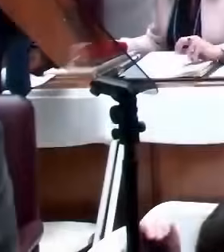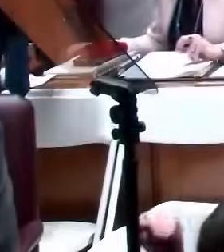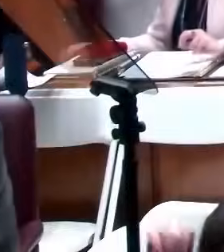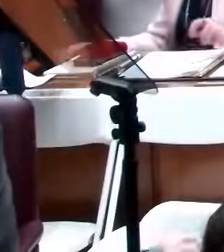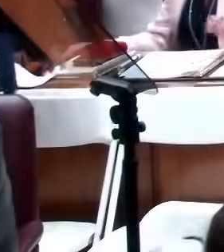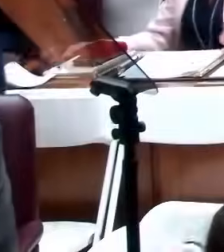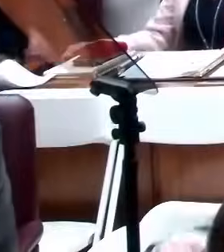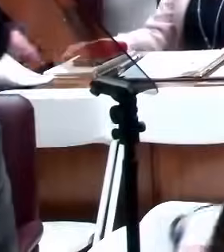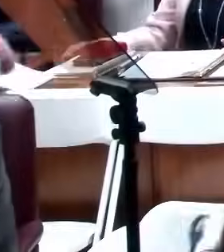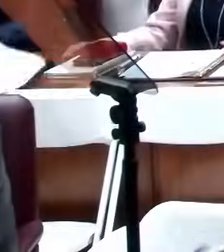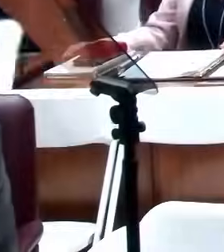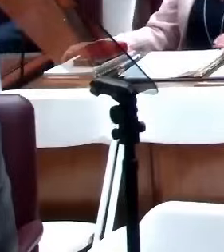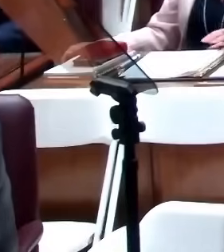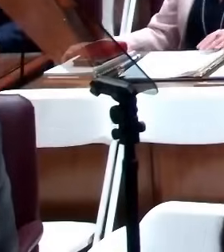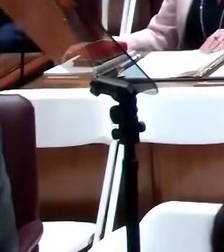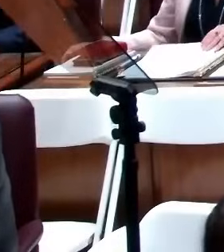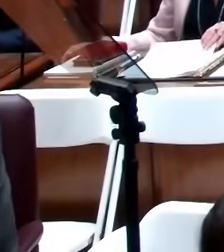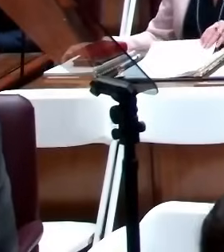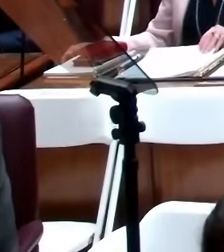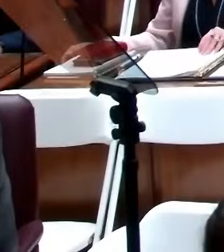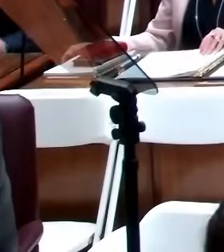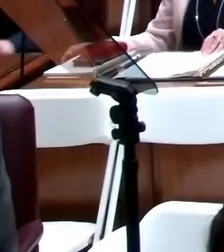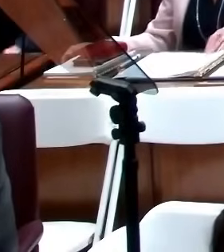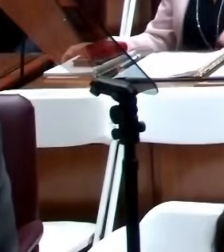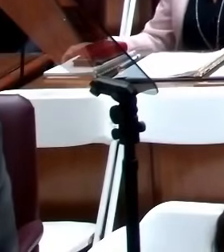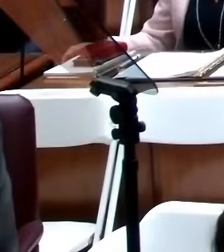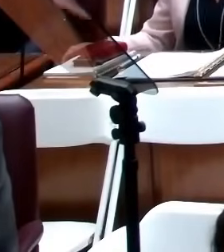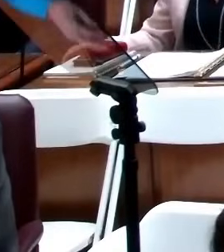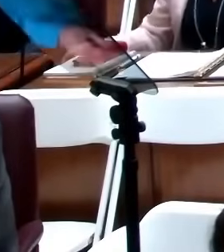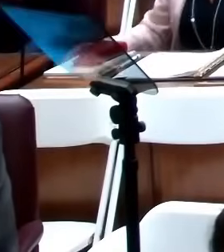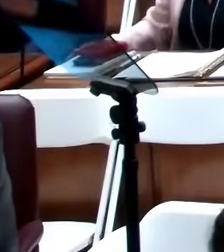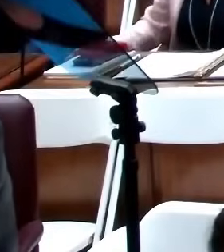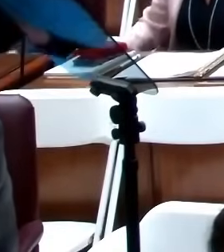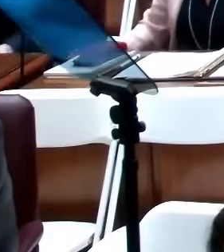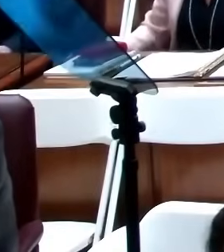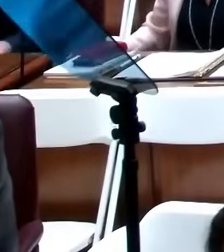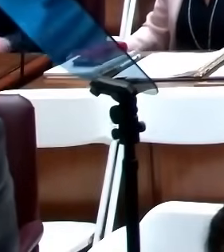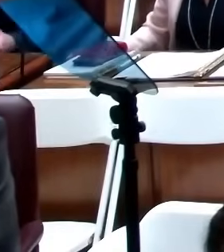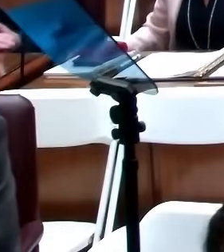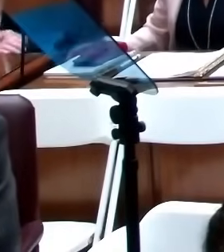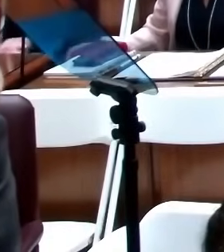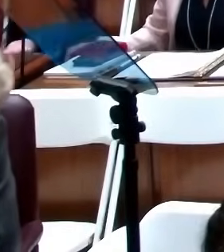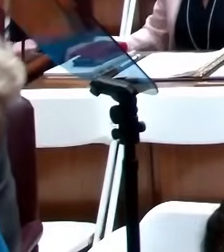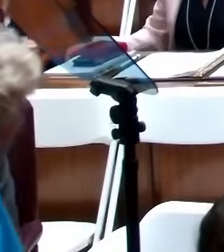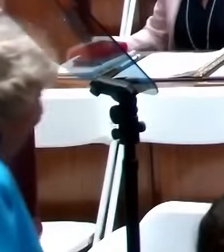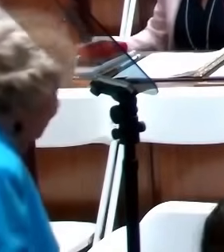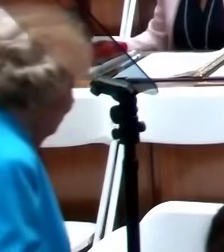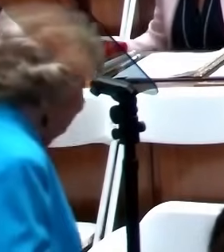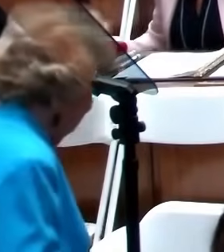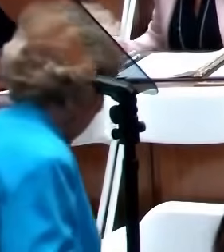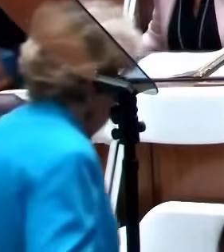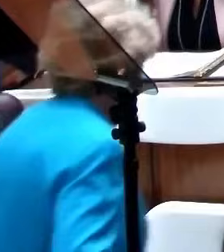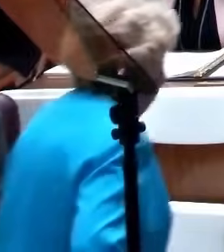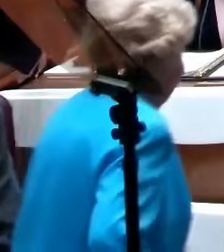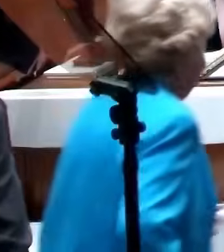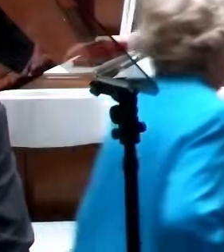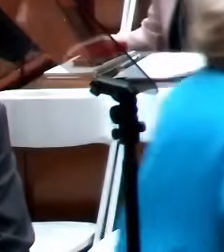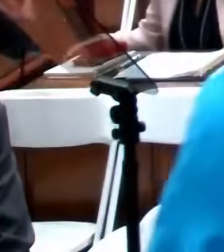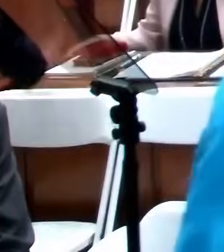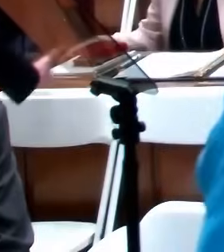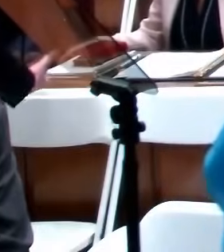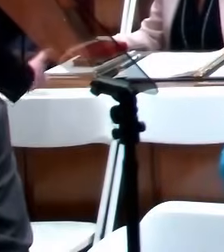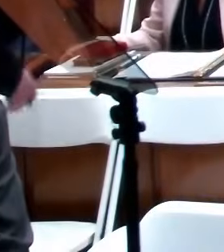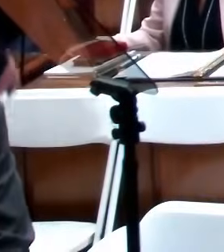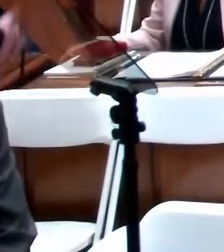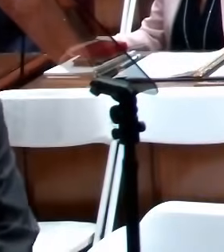Ended. I'll ask members to take their seats, and guests, if you'll find your assigned seat, please.